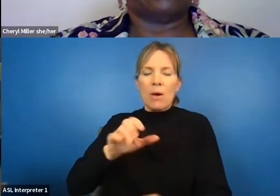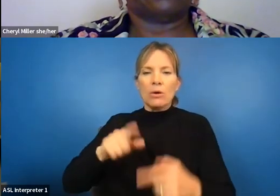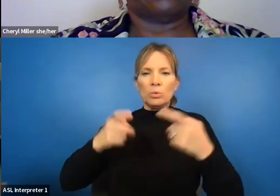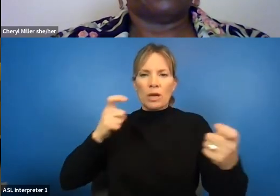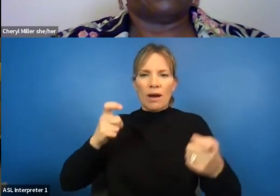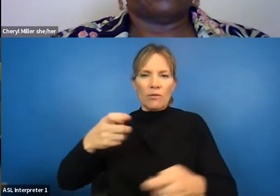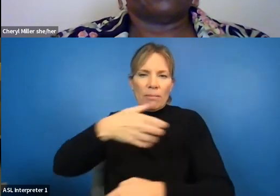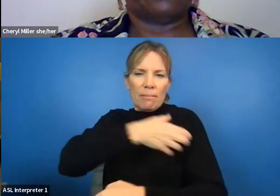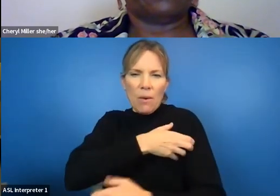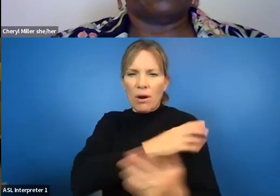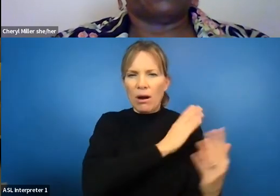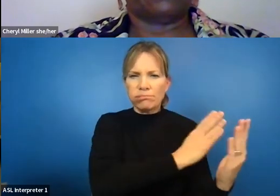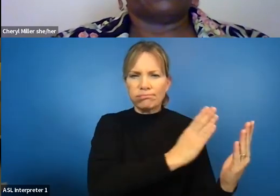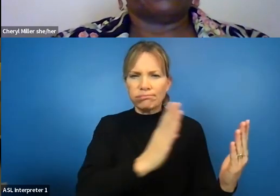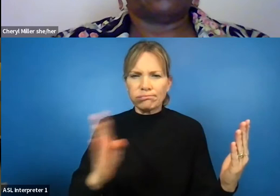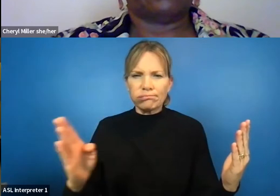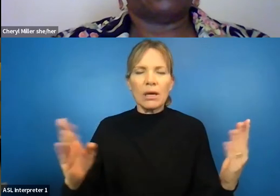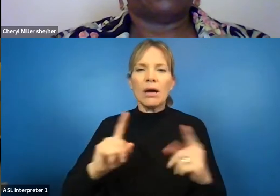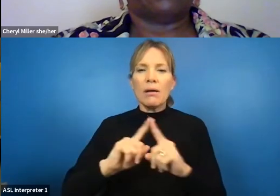power. But